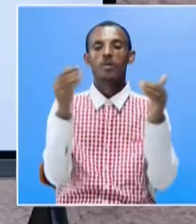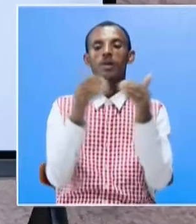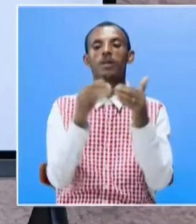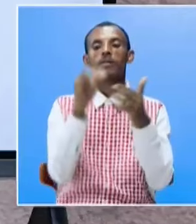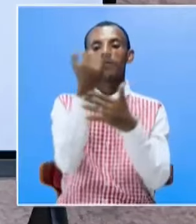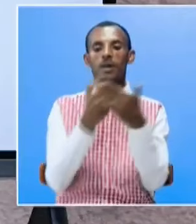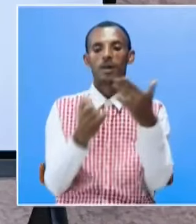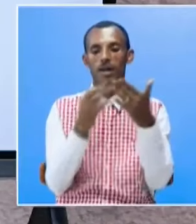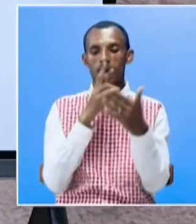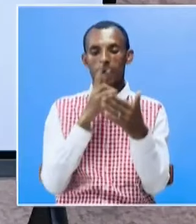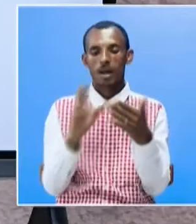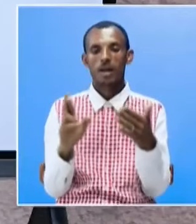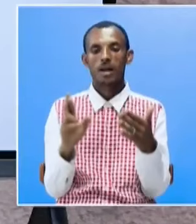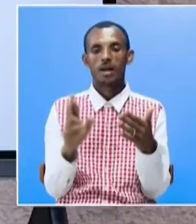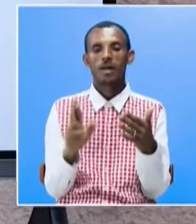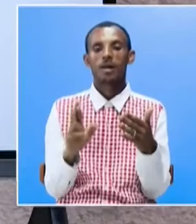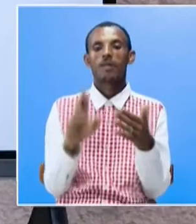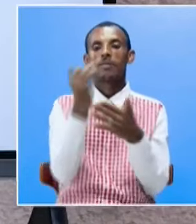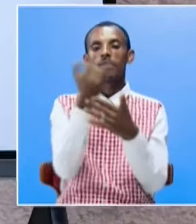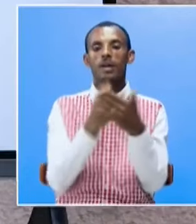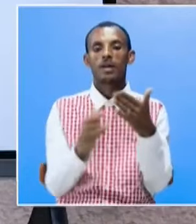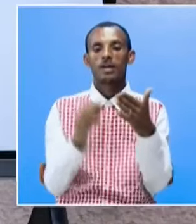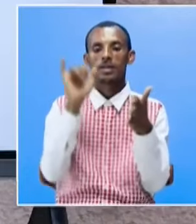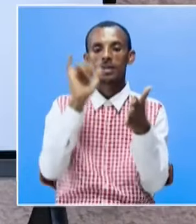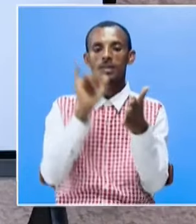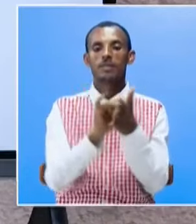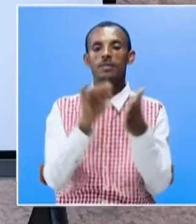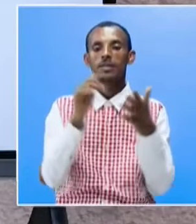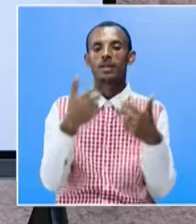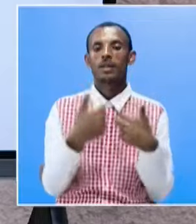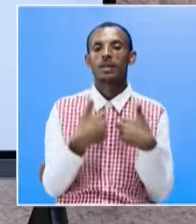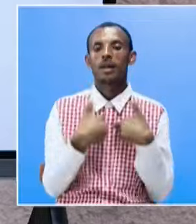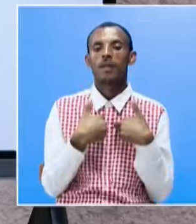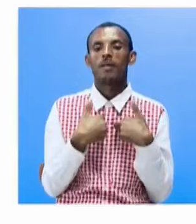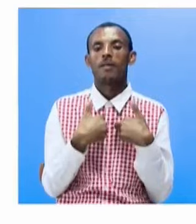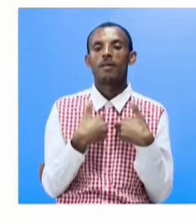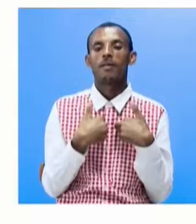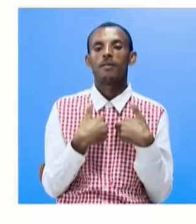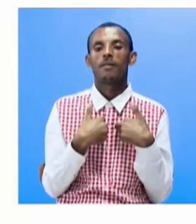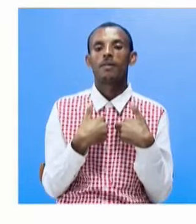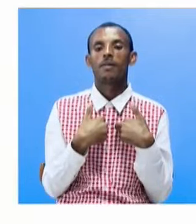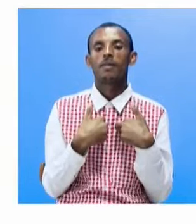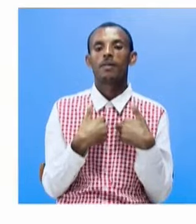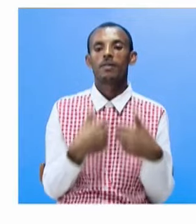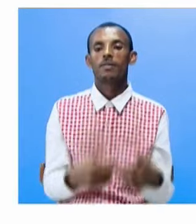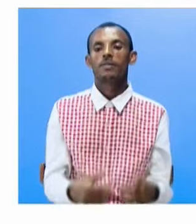figures are figures that have